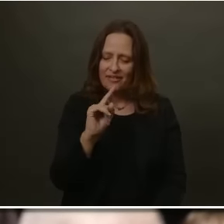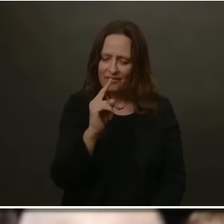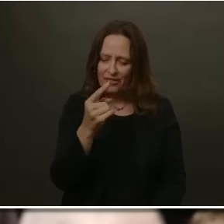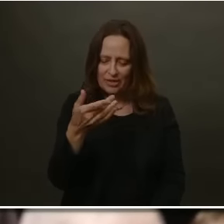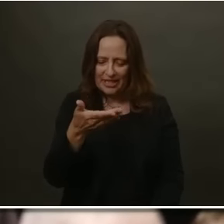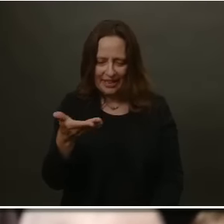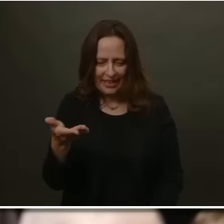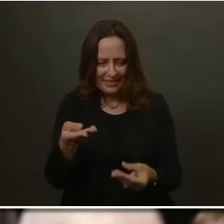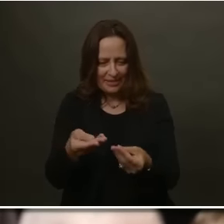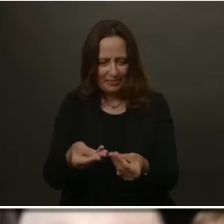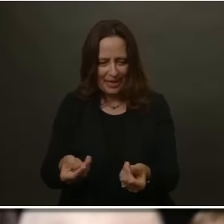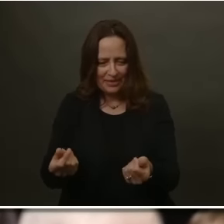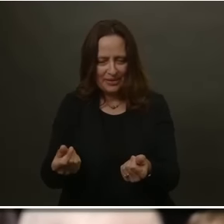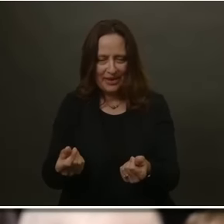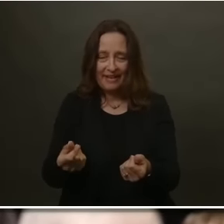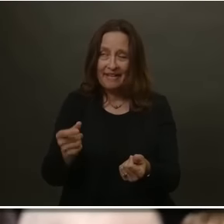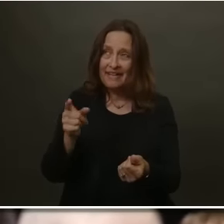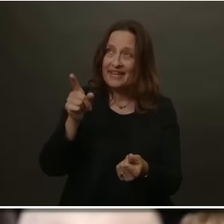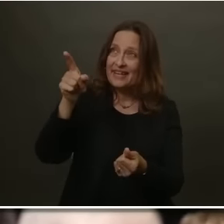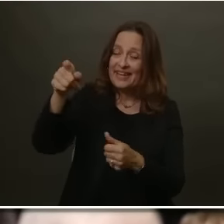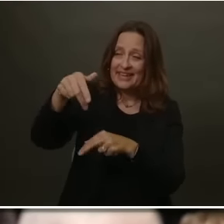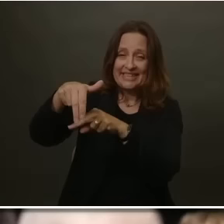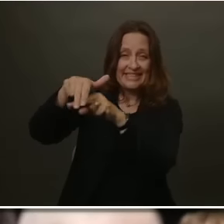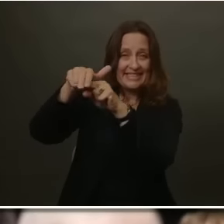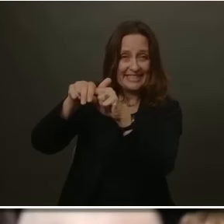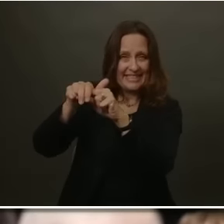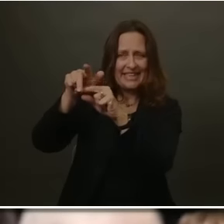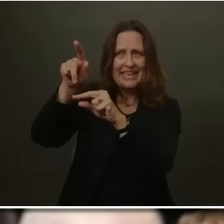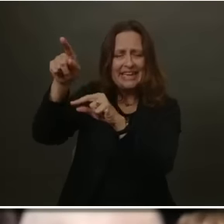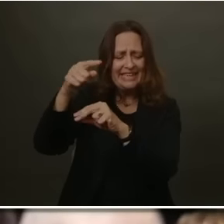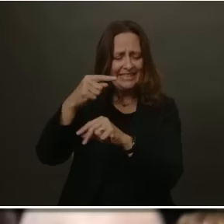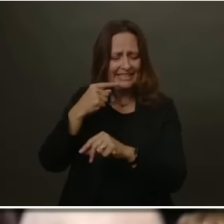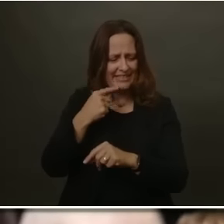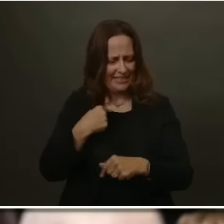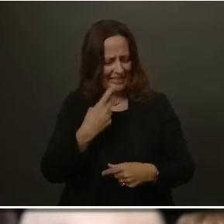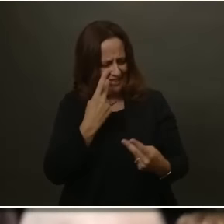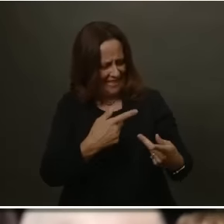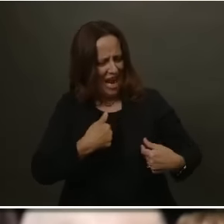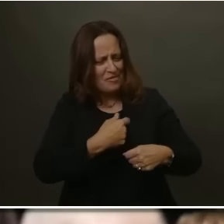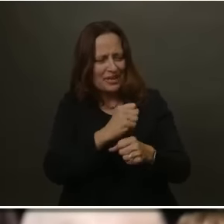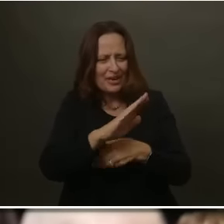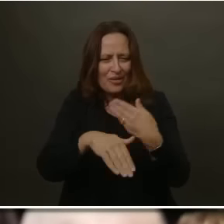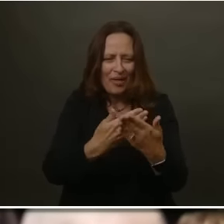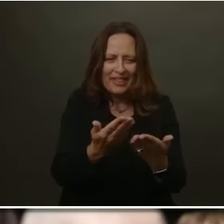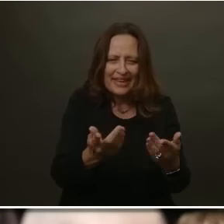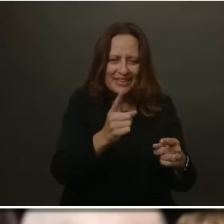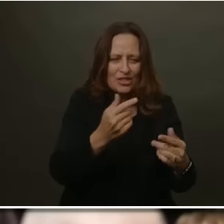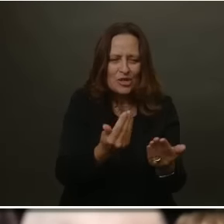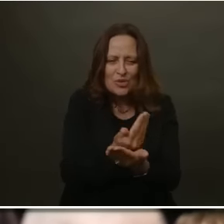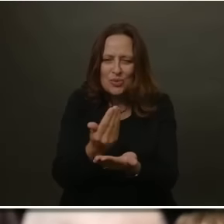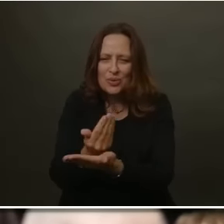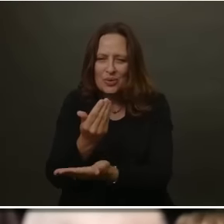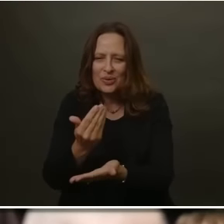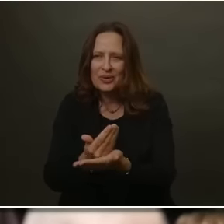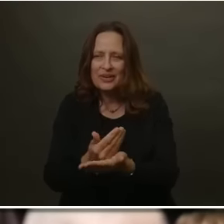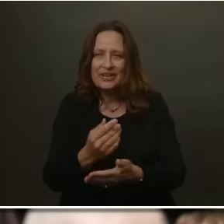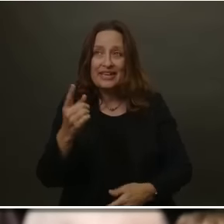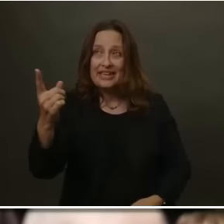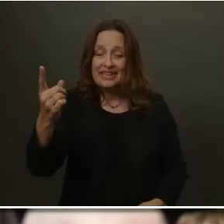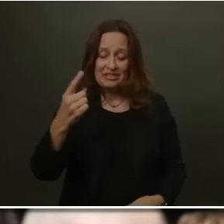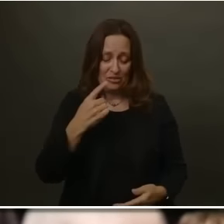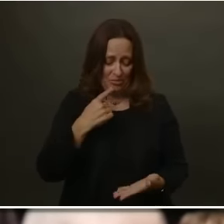was seated on the throne said, "See, I am making all things new." Also he said, "Write this, for these